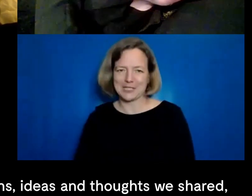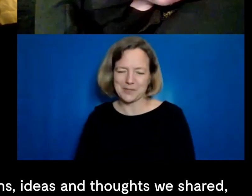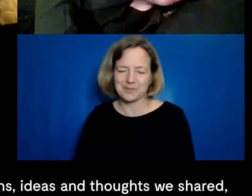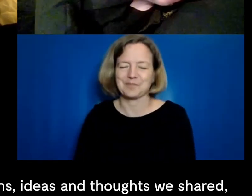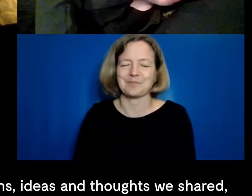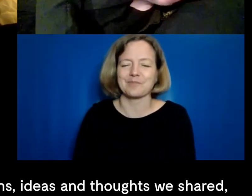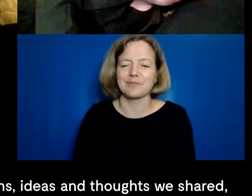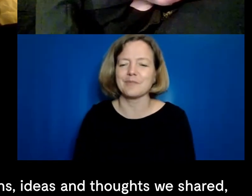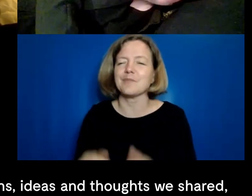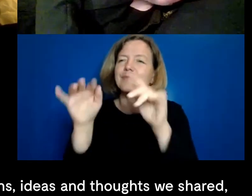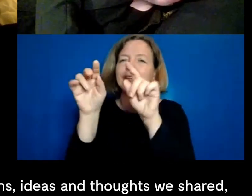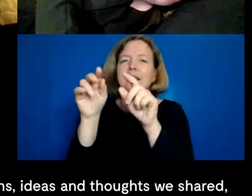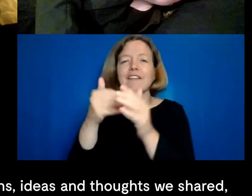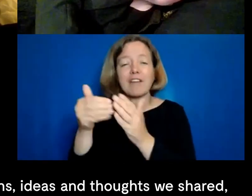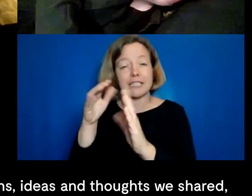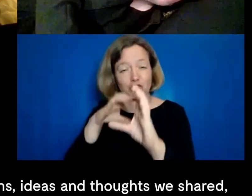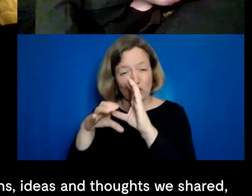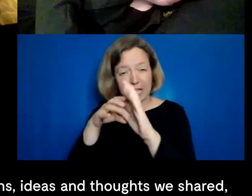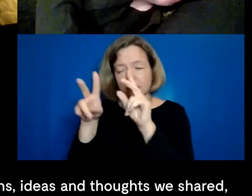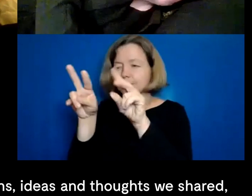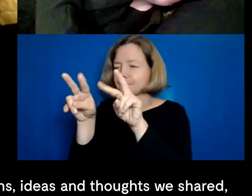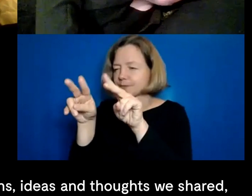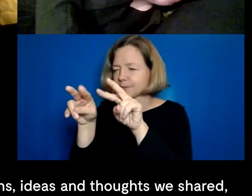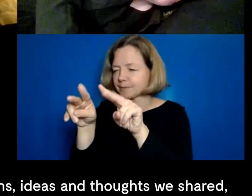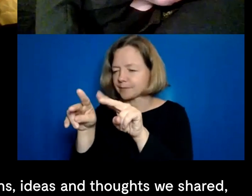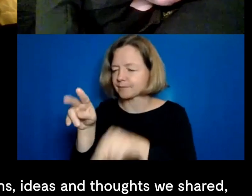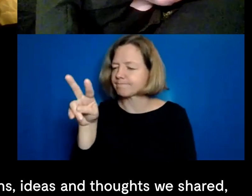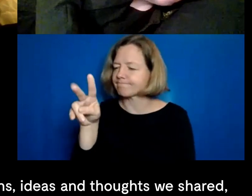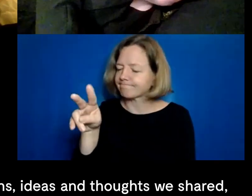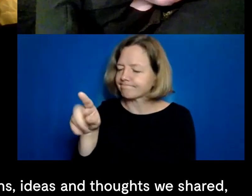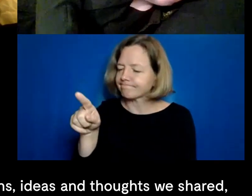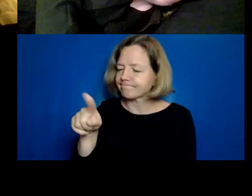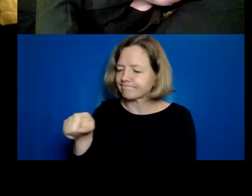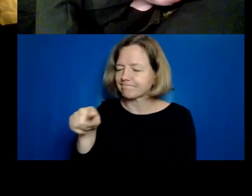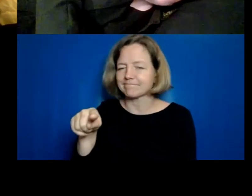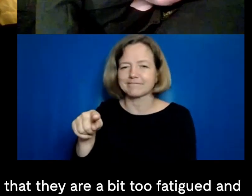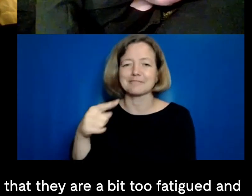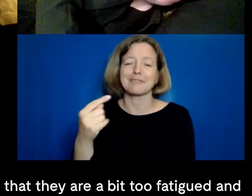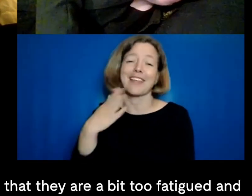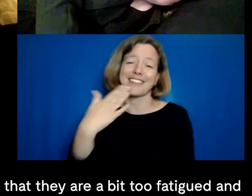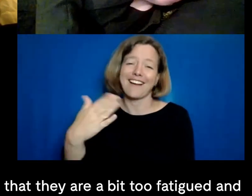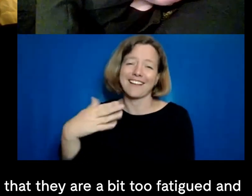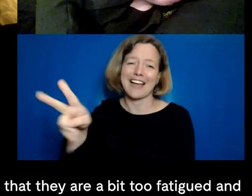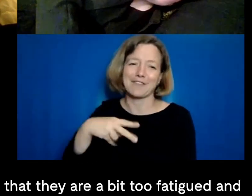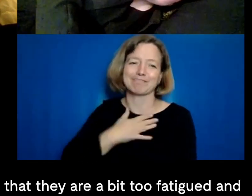shared, which I feel is very nice. And